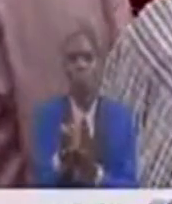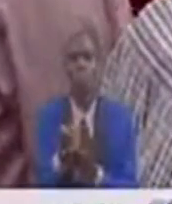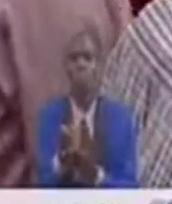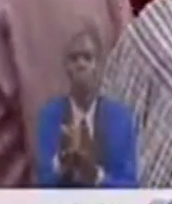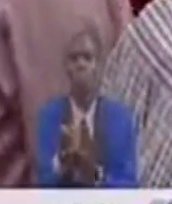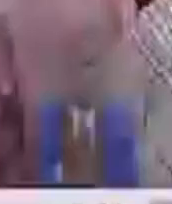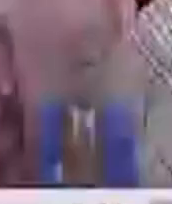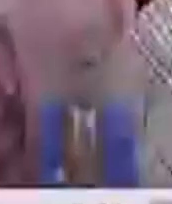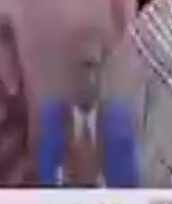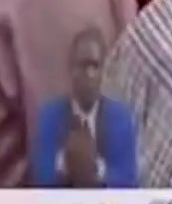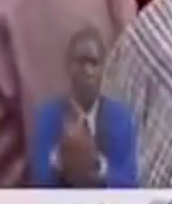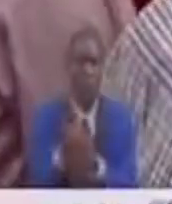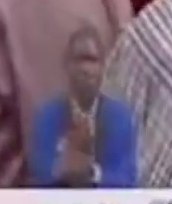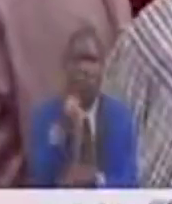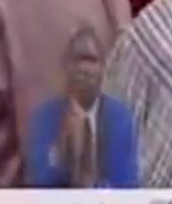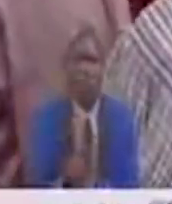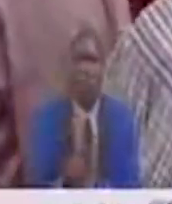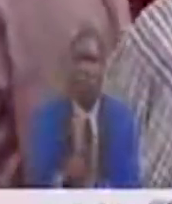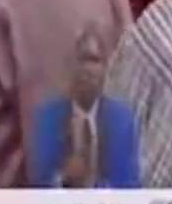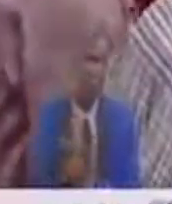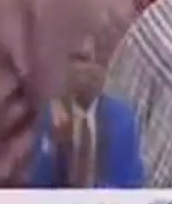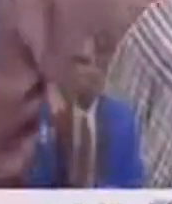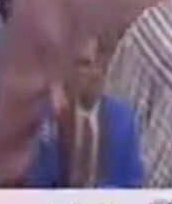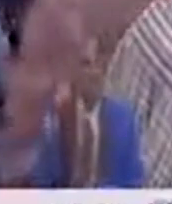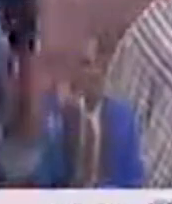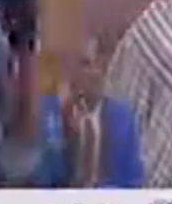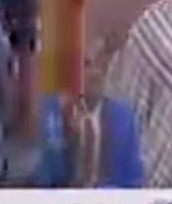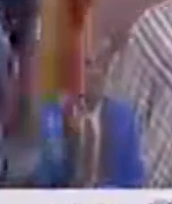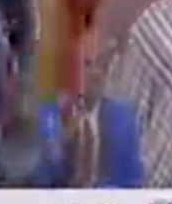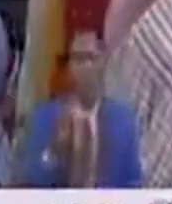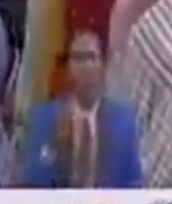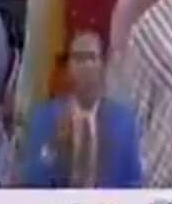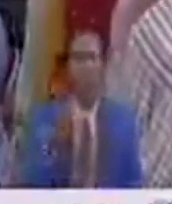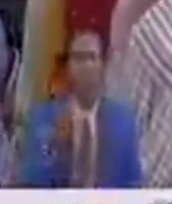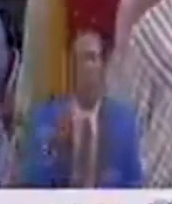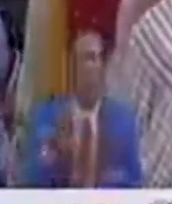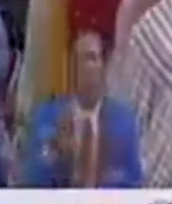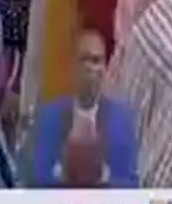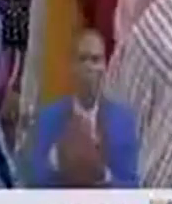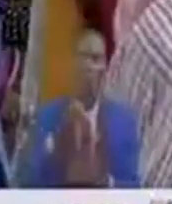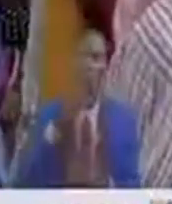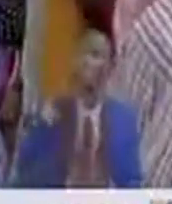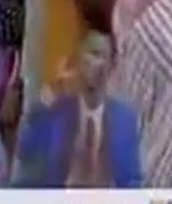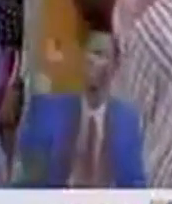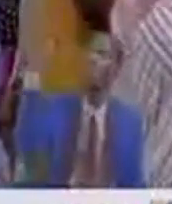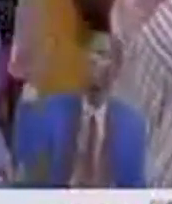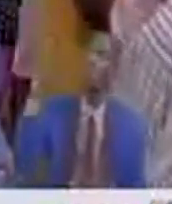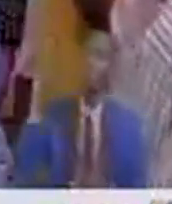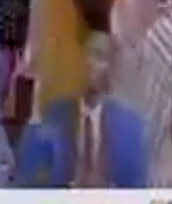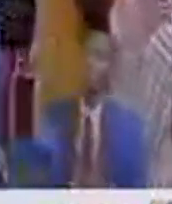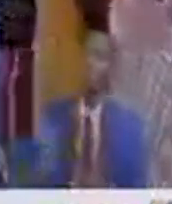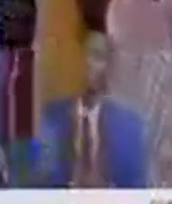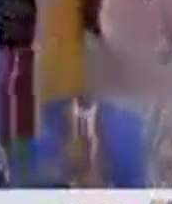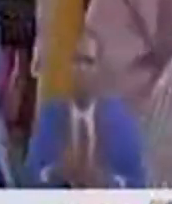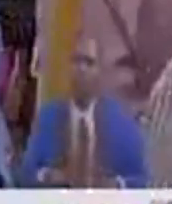faithfully seeking all the grace you need to live to please him.